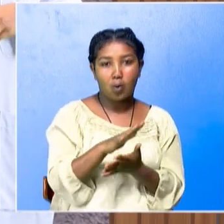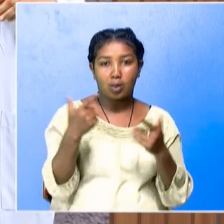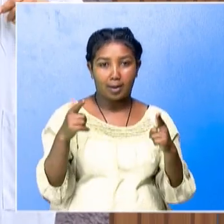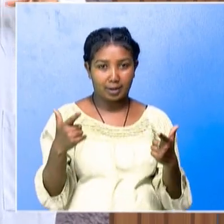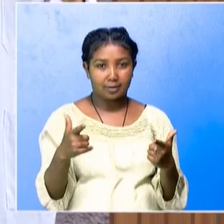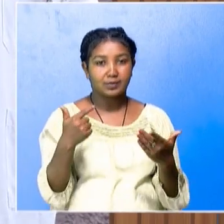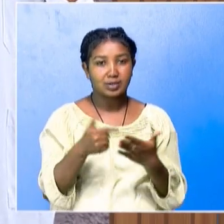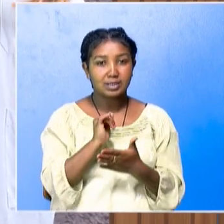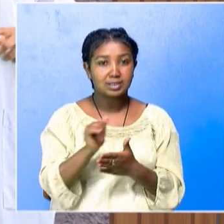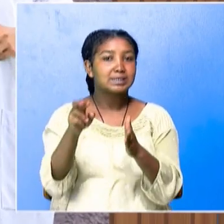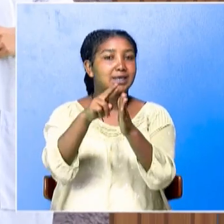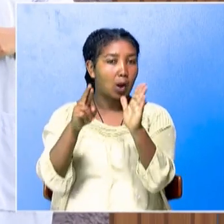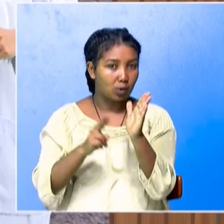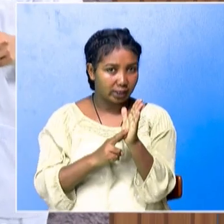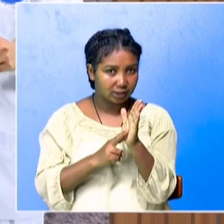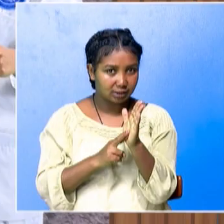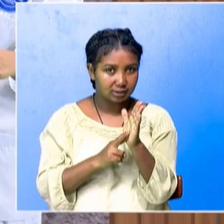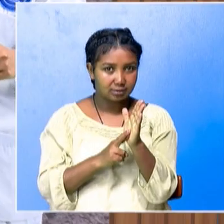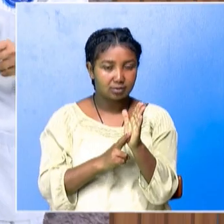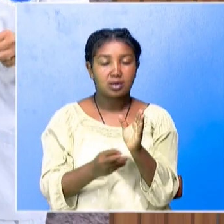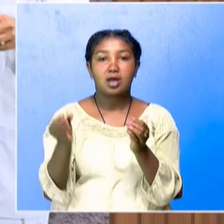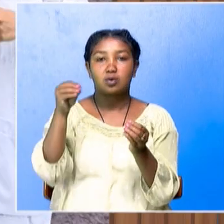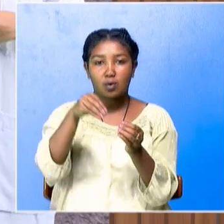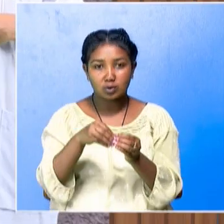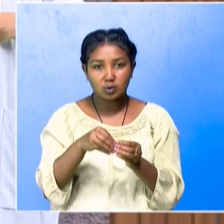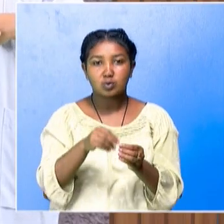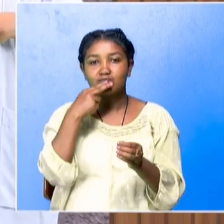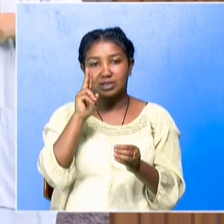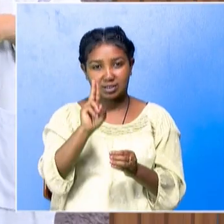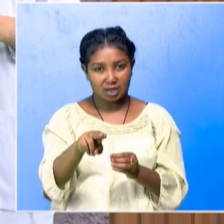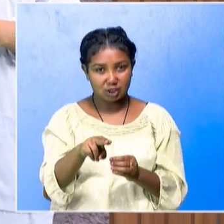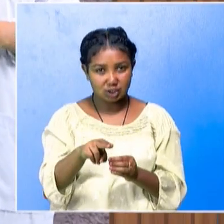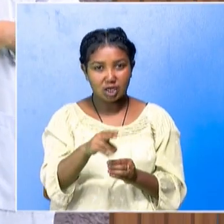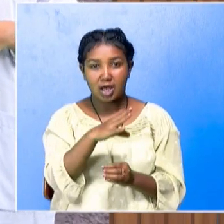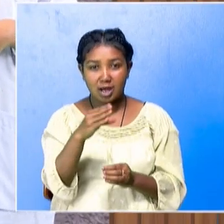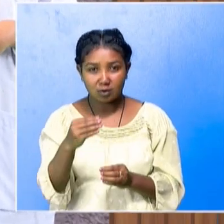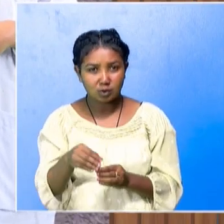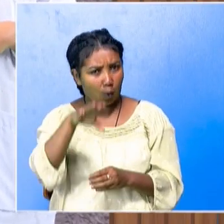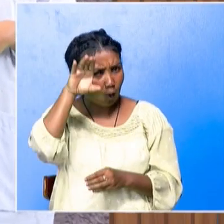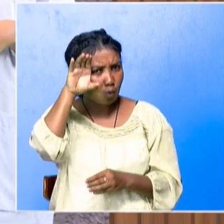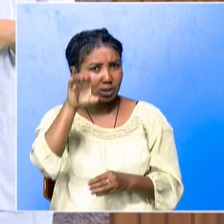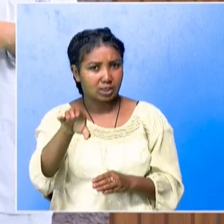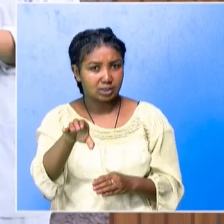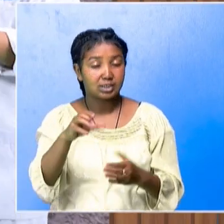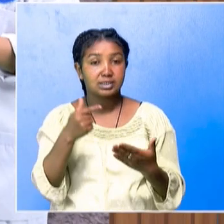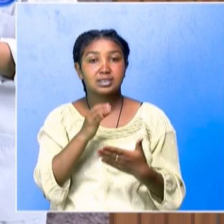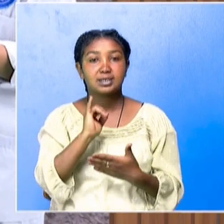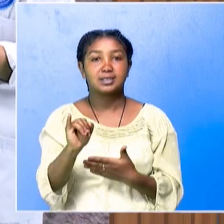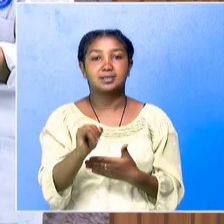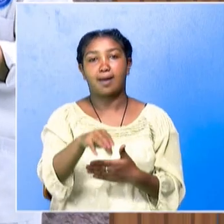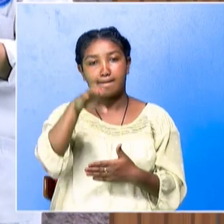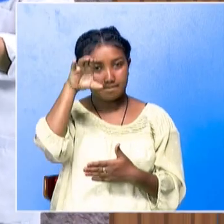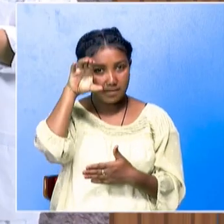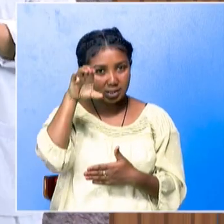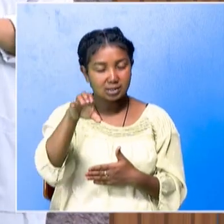library. That is a regulation. Also instruction and also obligation. This is